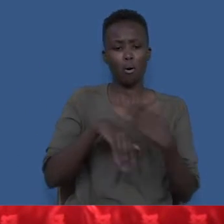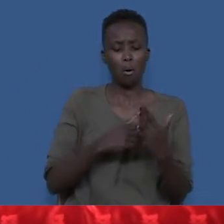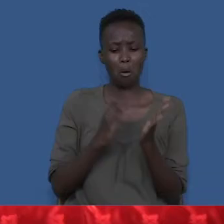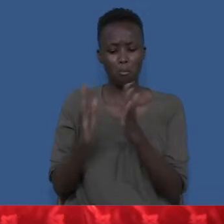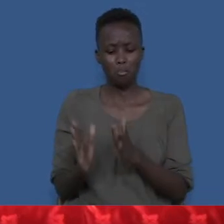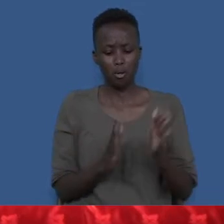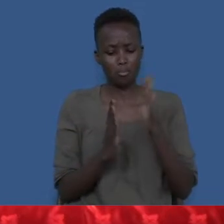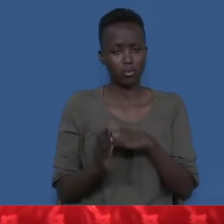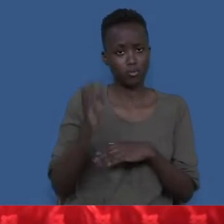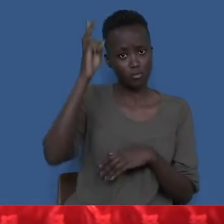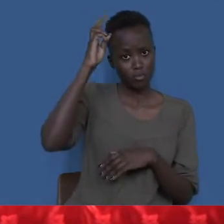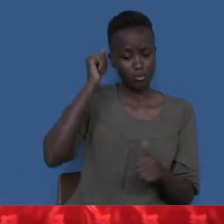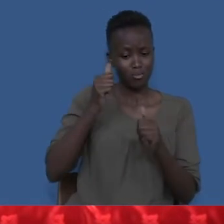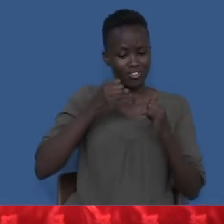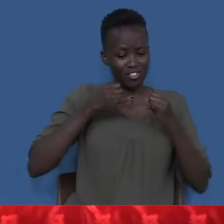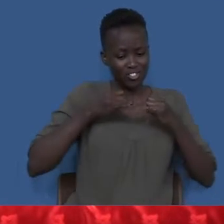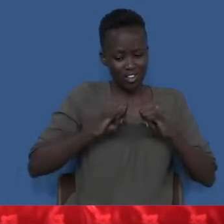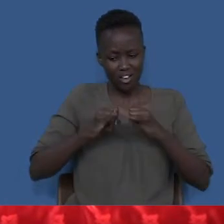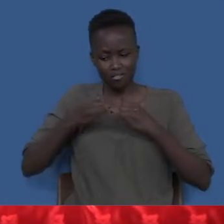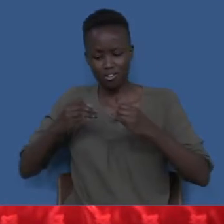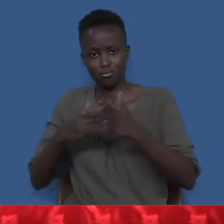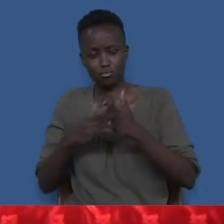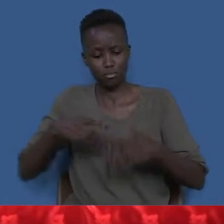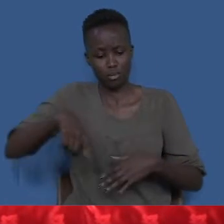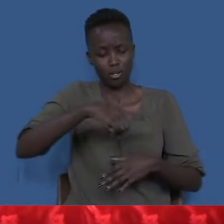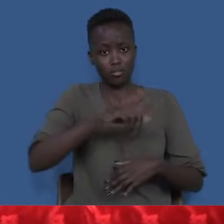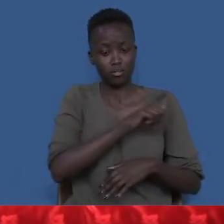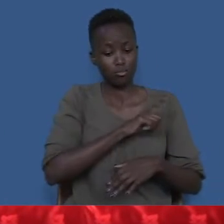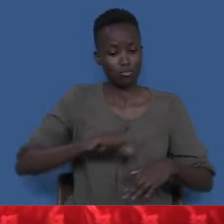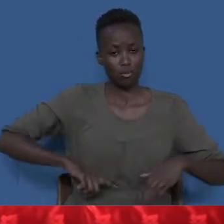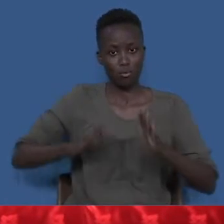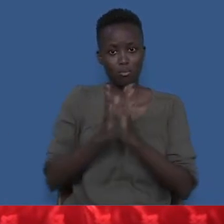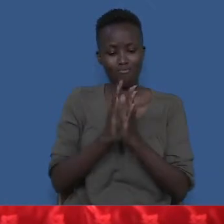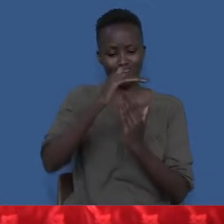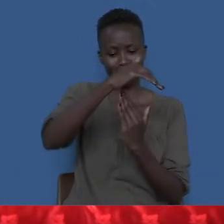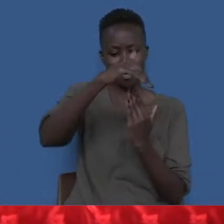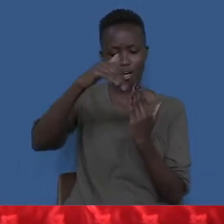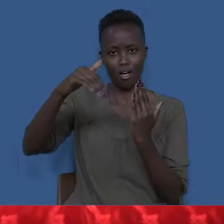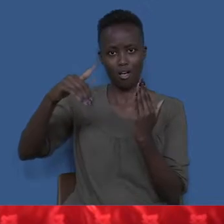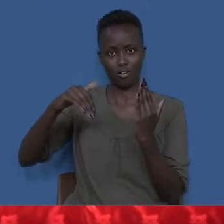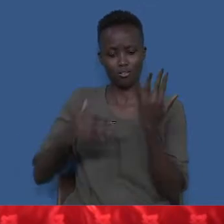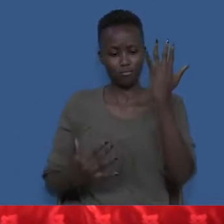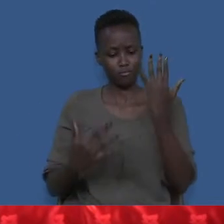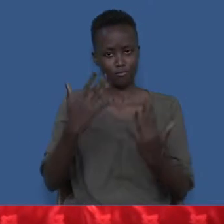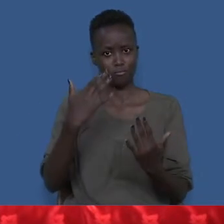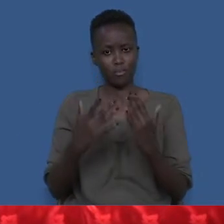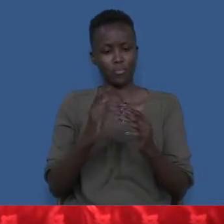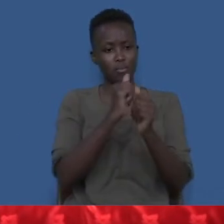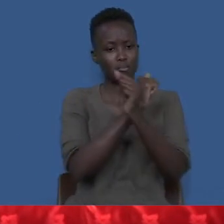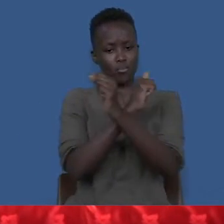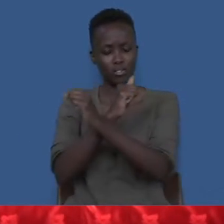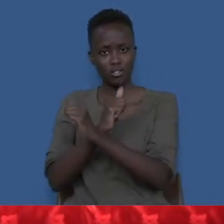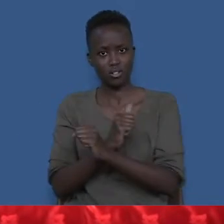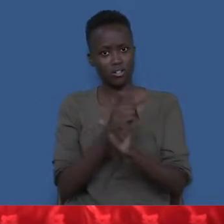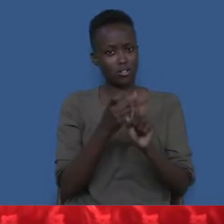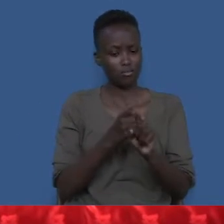enemy that is trying to charge towards them. Put a hedge of fire around your people, preserve and protect them, even